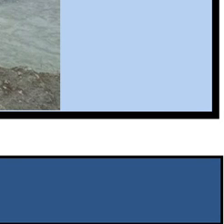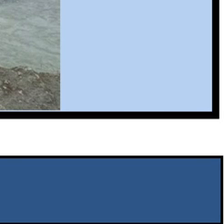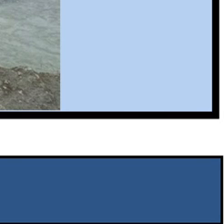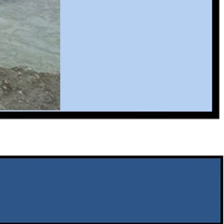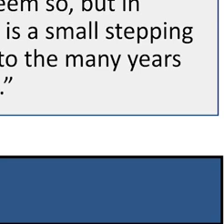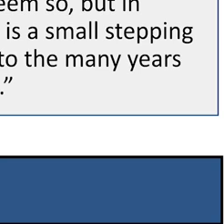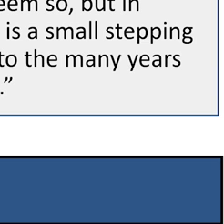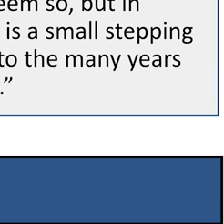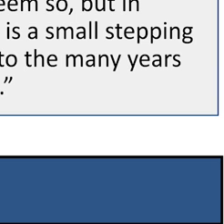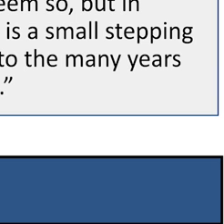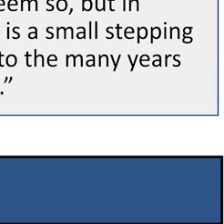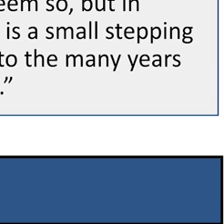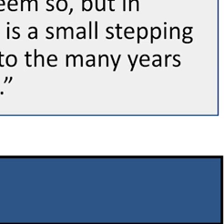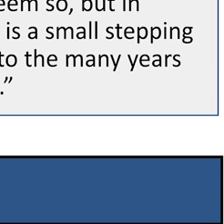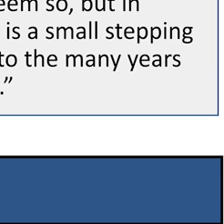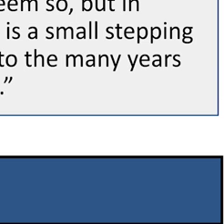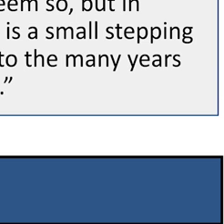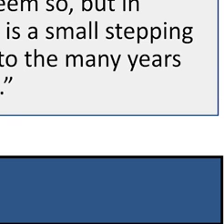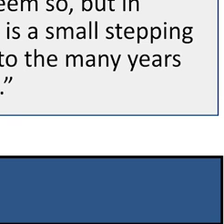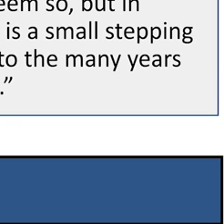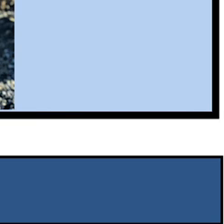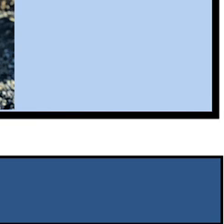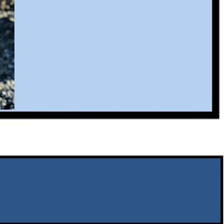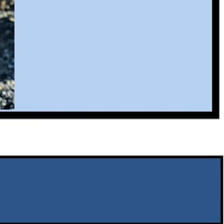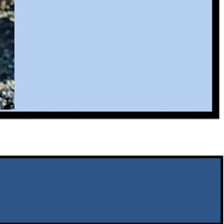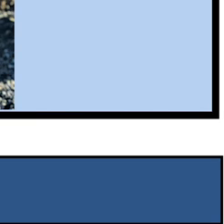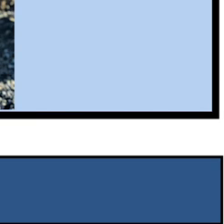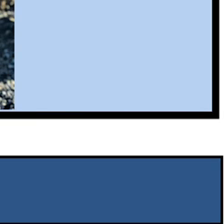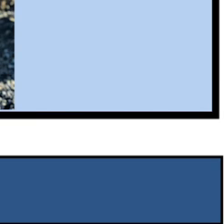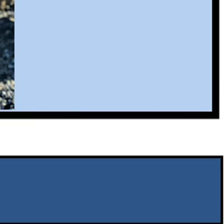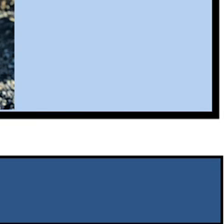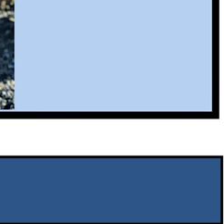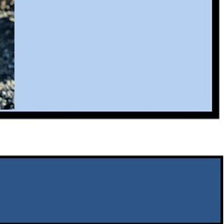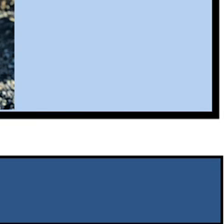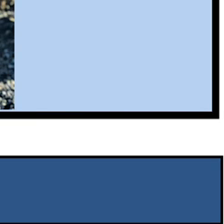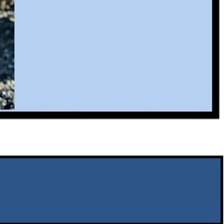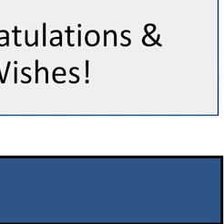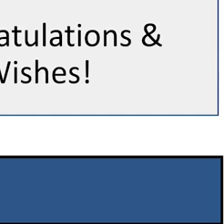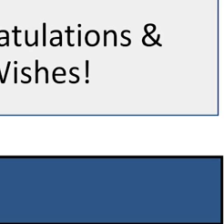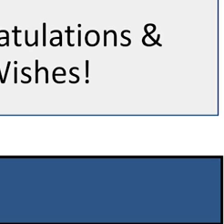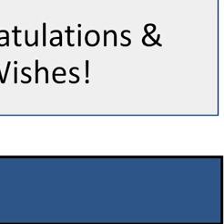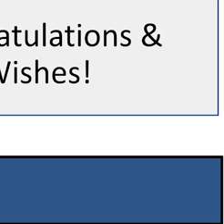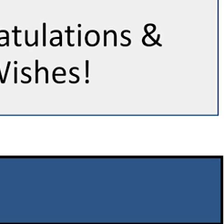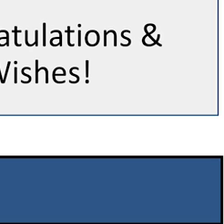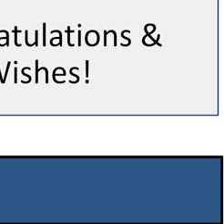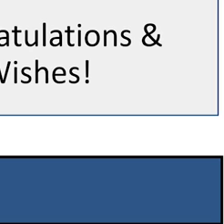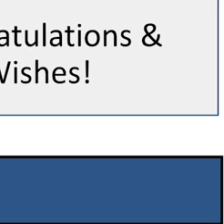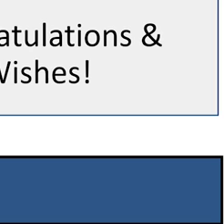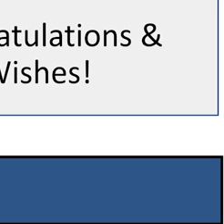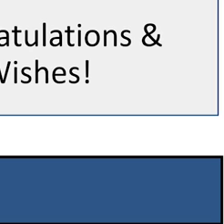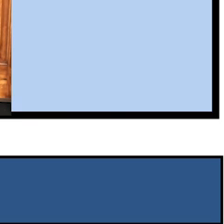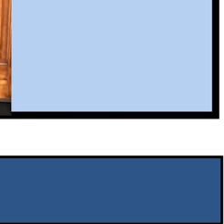Avery K. Atkins. Kylie Ann Bryant. Aurora Till.